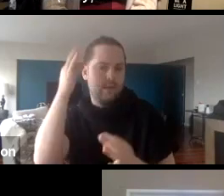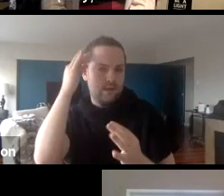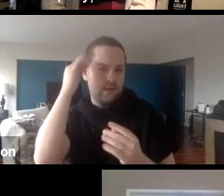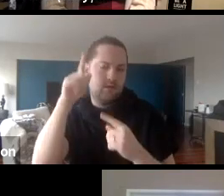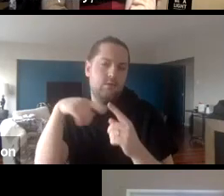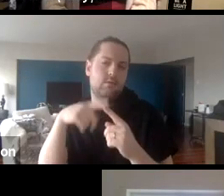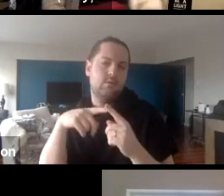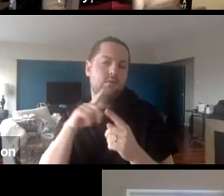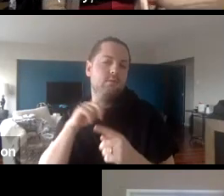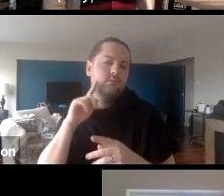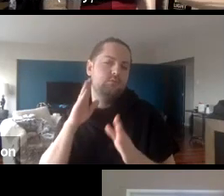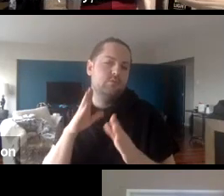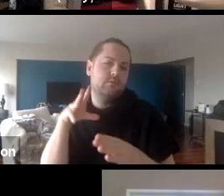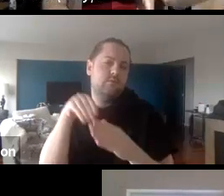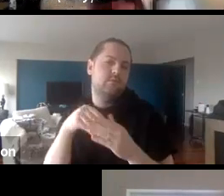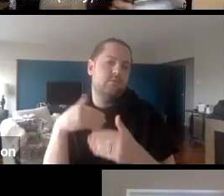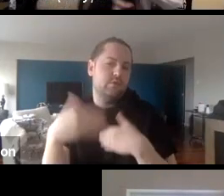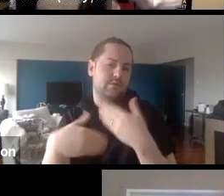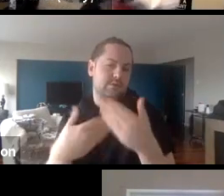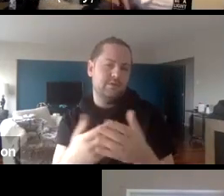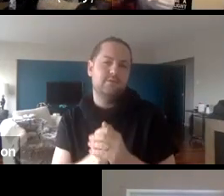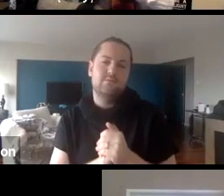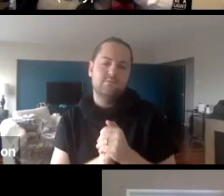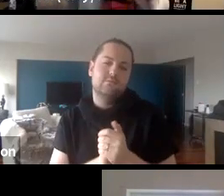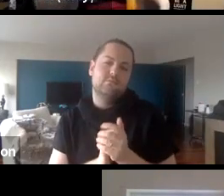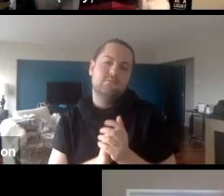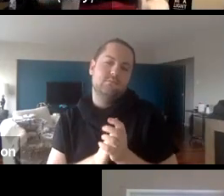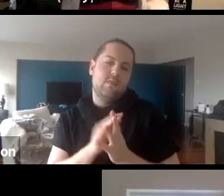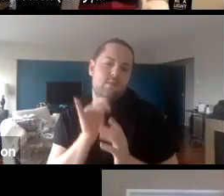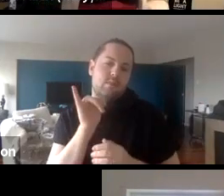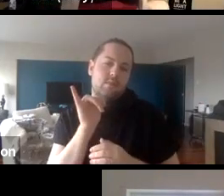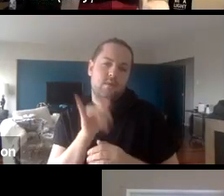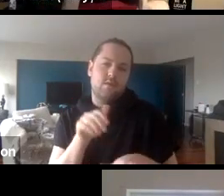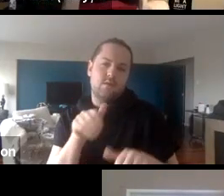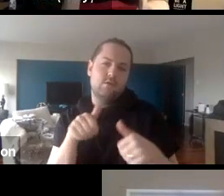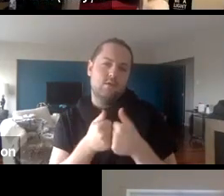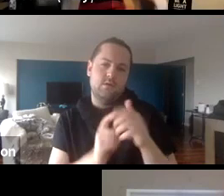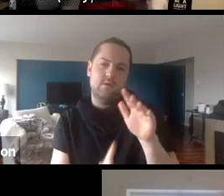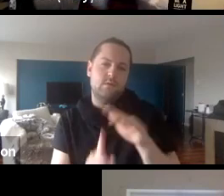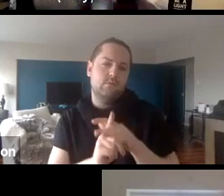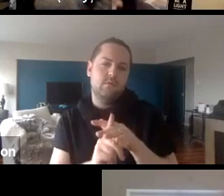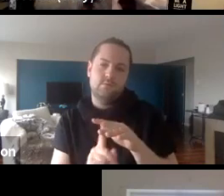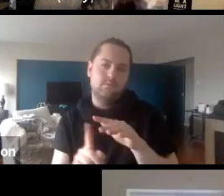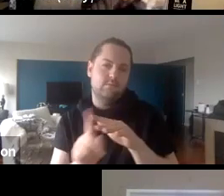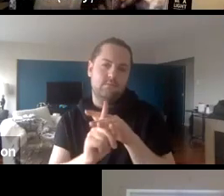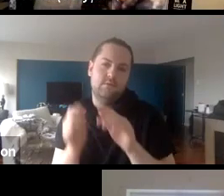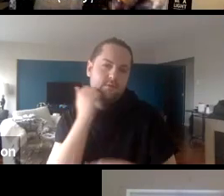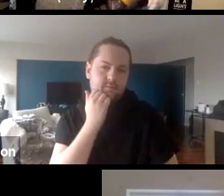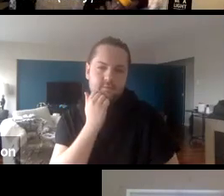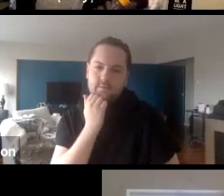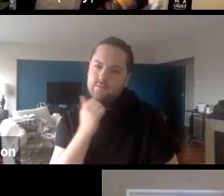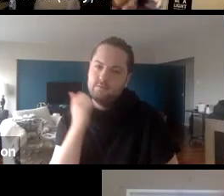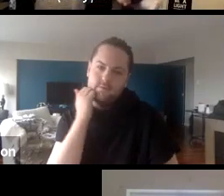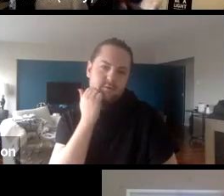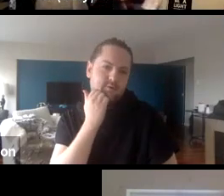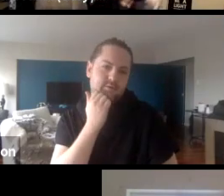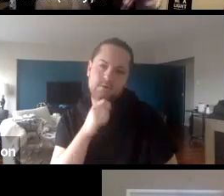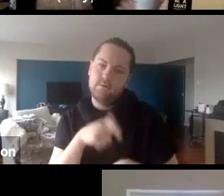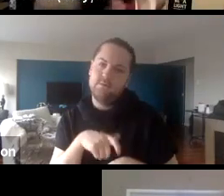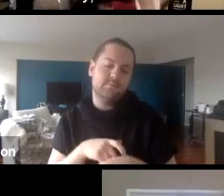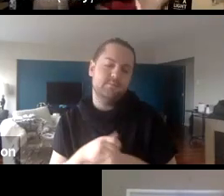to interpreted theatrical performances? I think there needs to be some thought in terms of that whole process. It's a